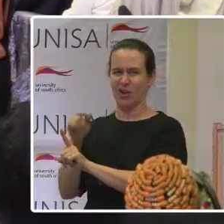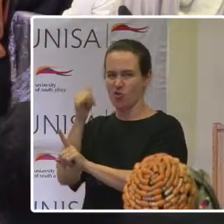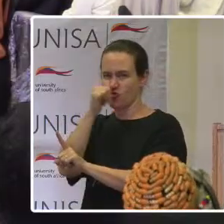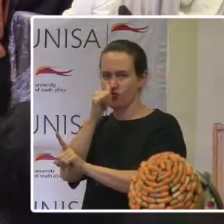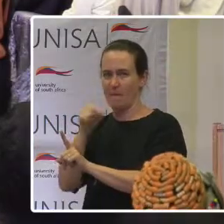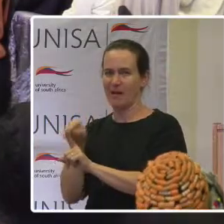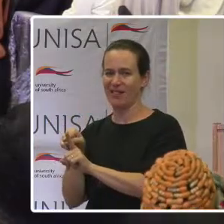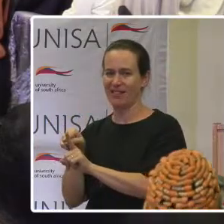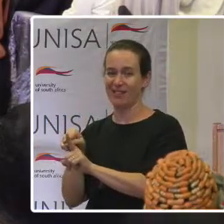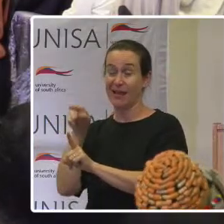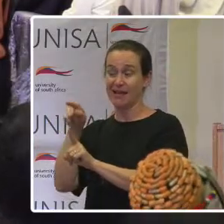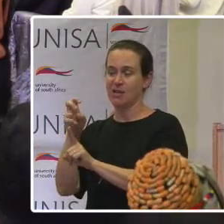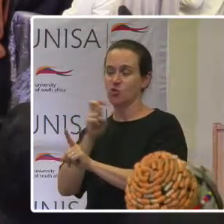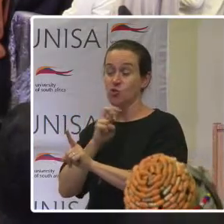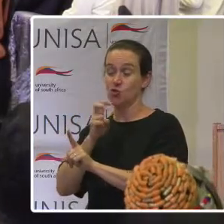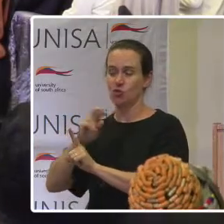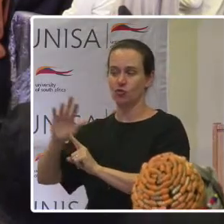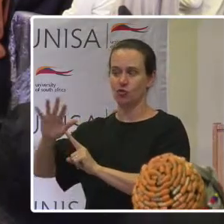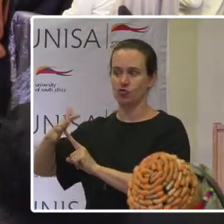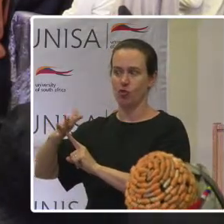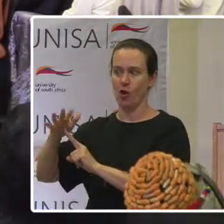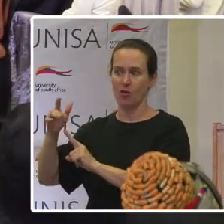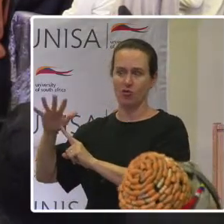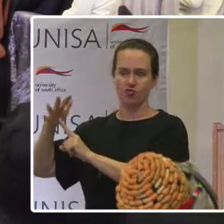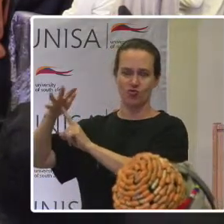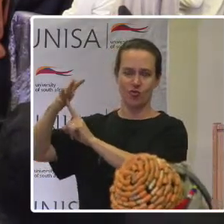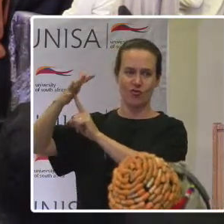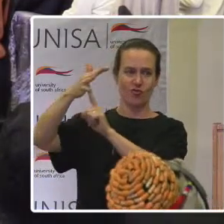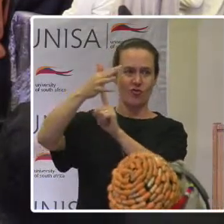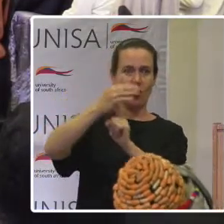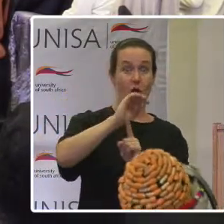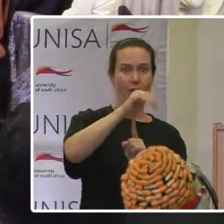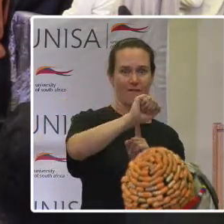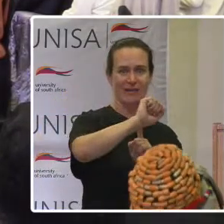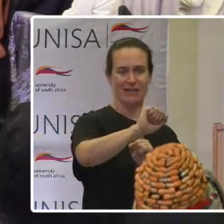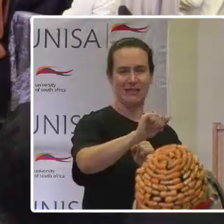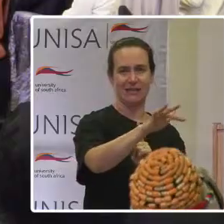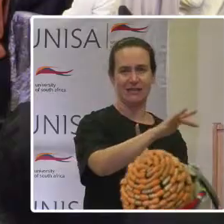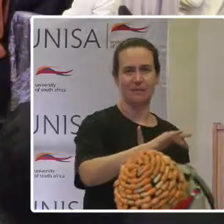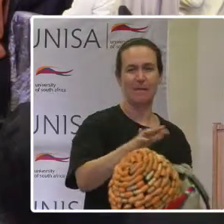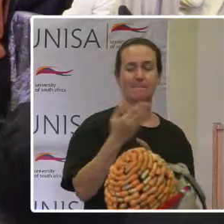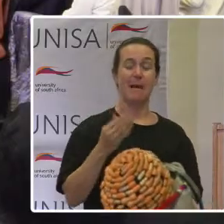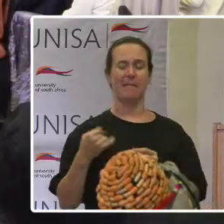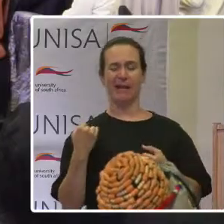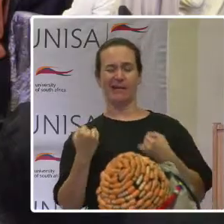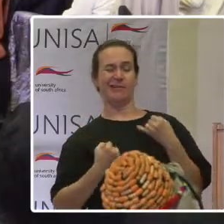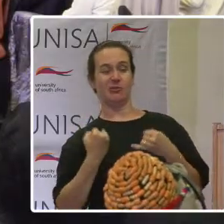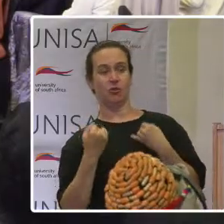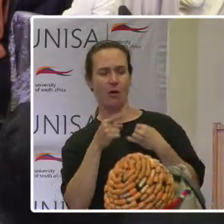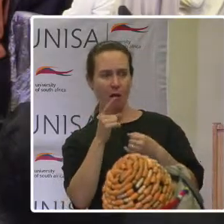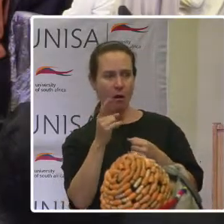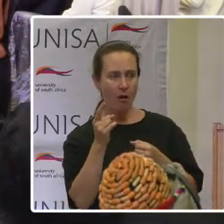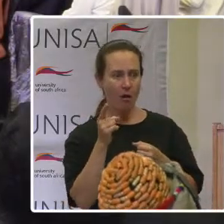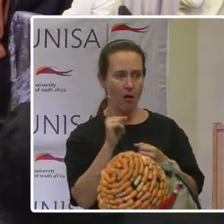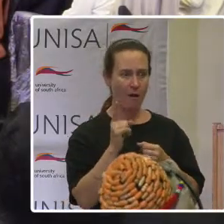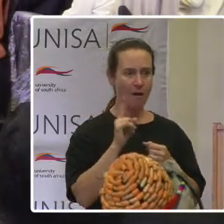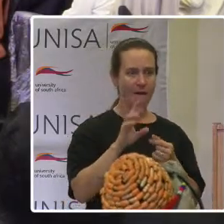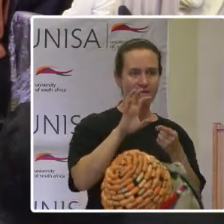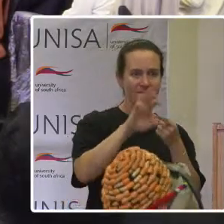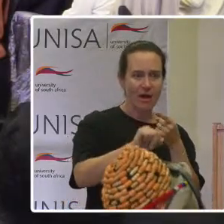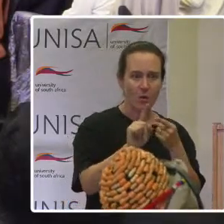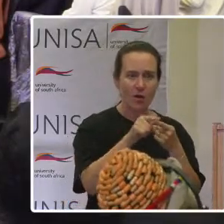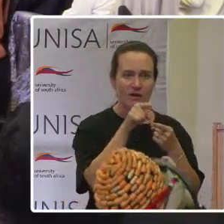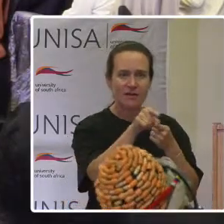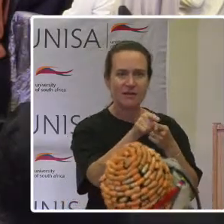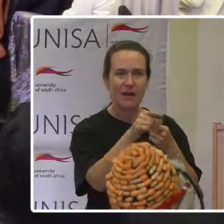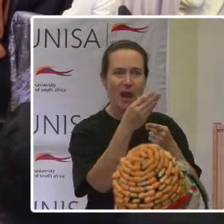decided to get a drone for joy, and she discovers that she has